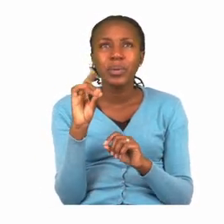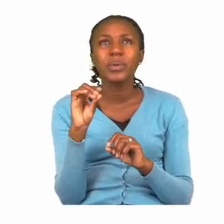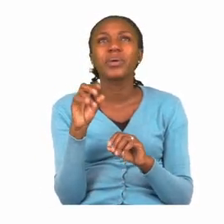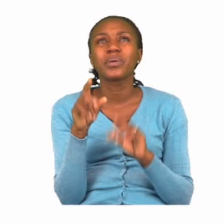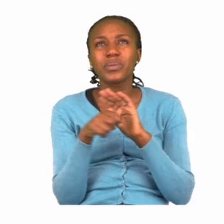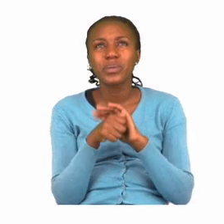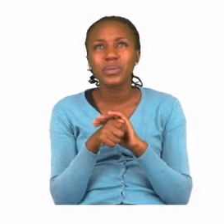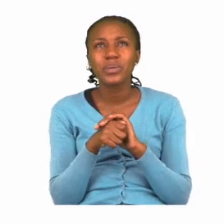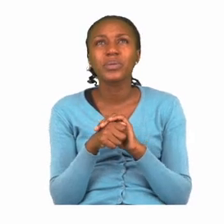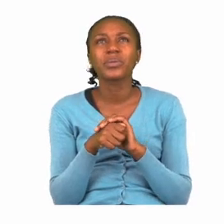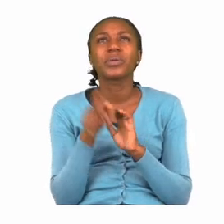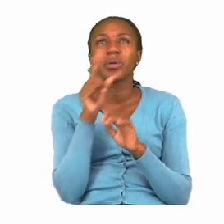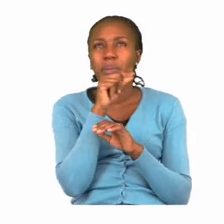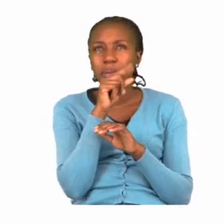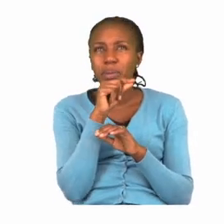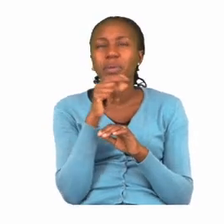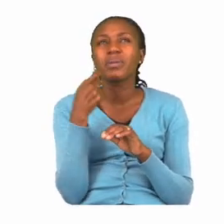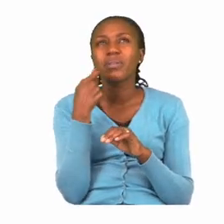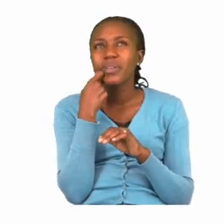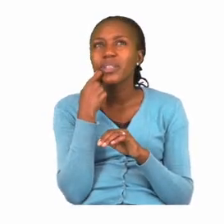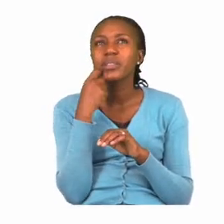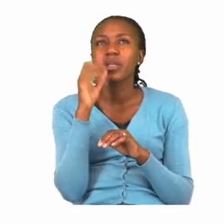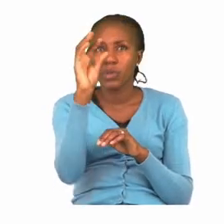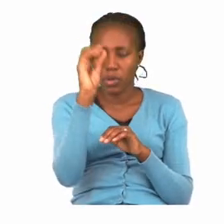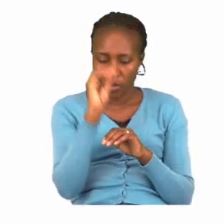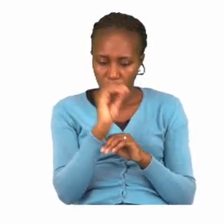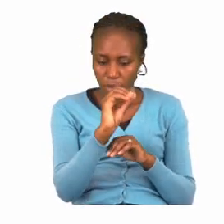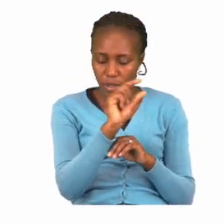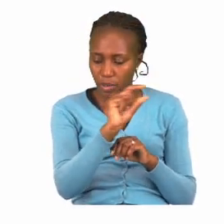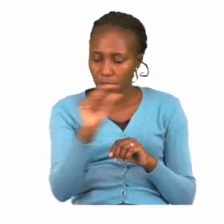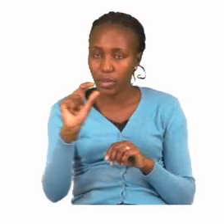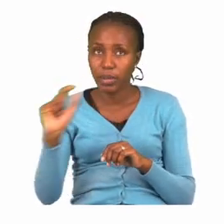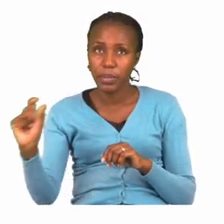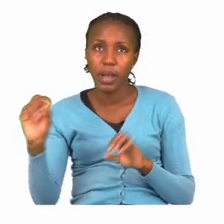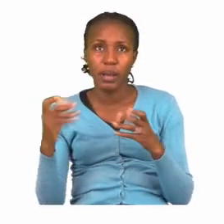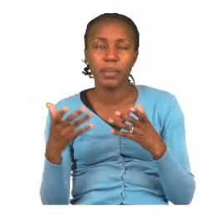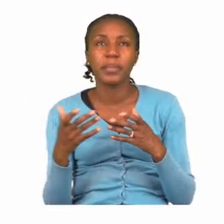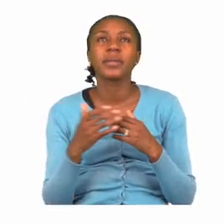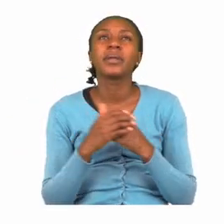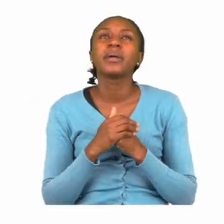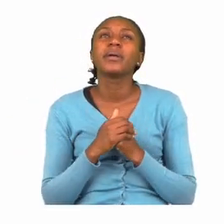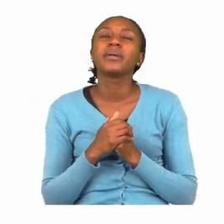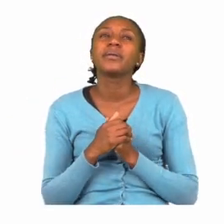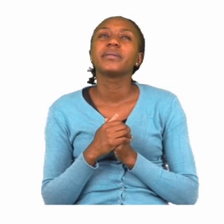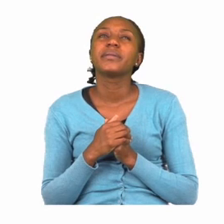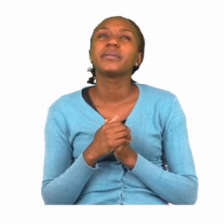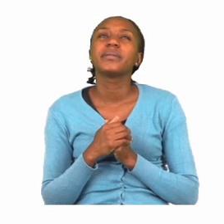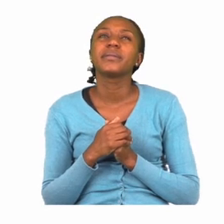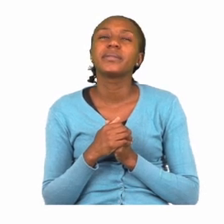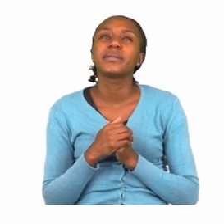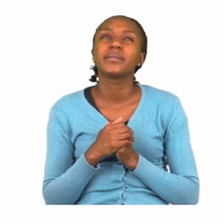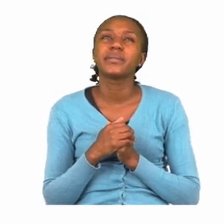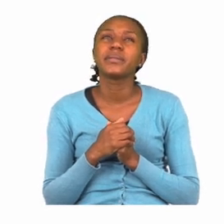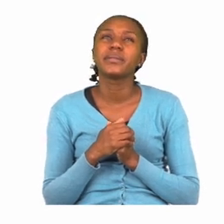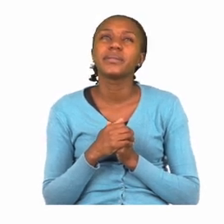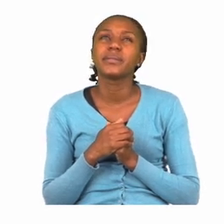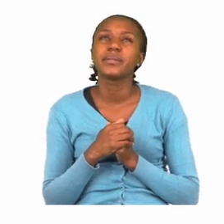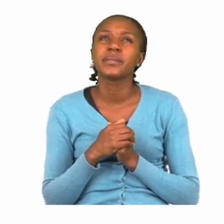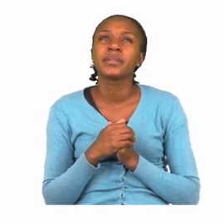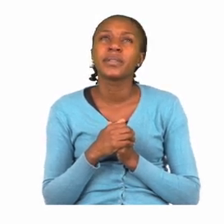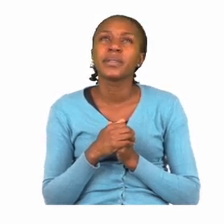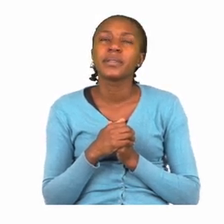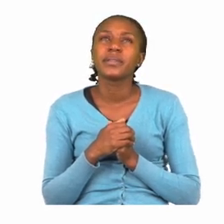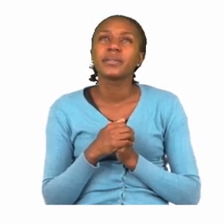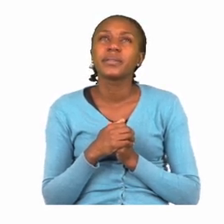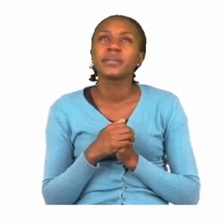questions below. One more time. Use the information from the graph